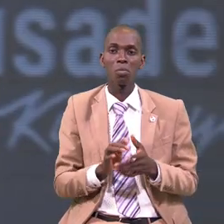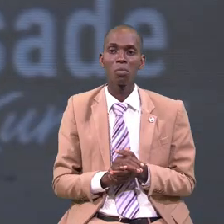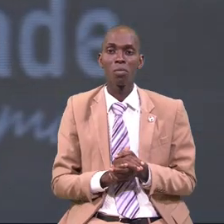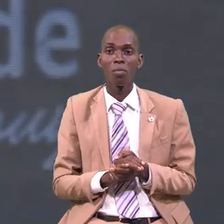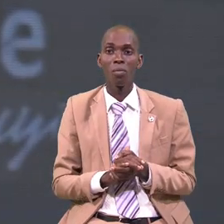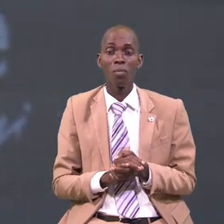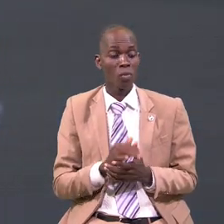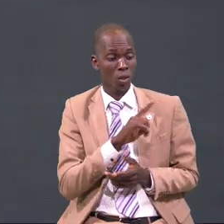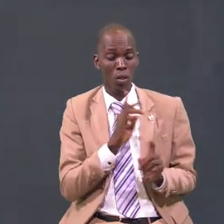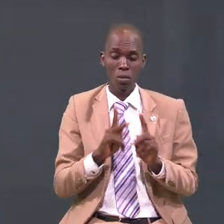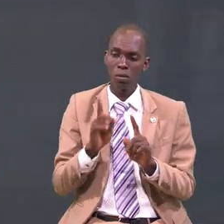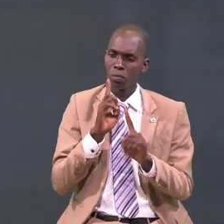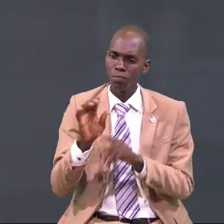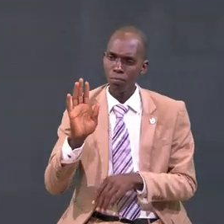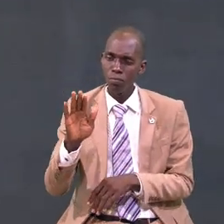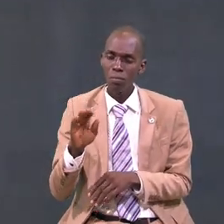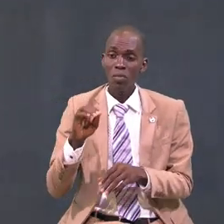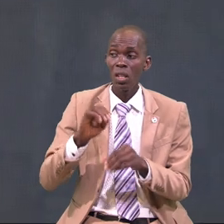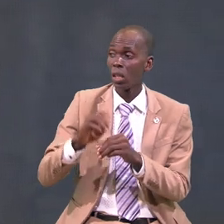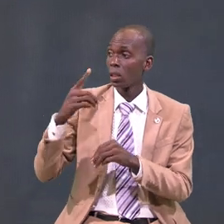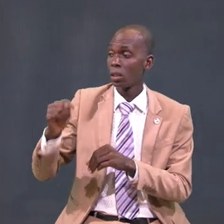They say in the modern world,